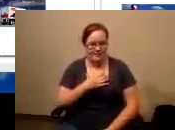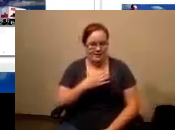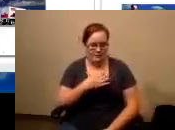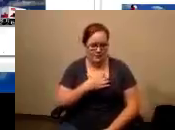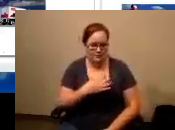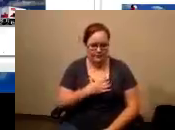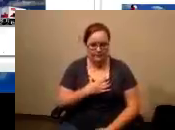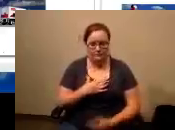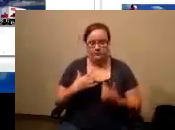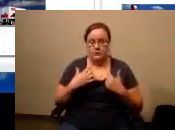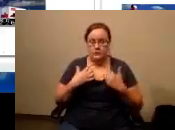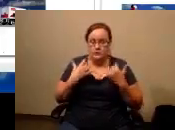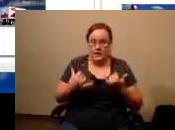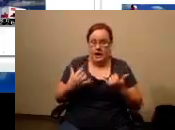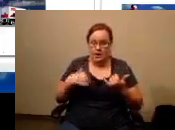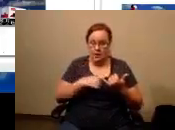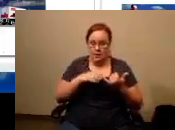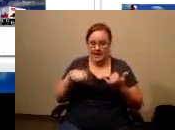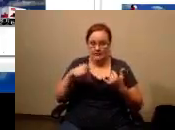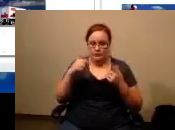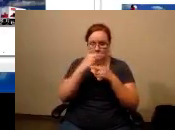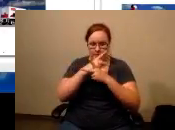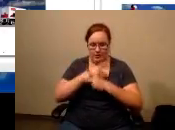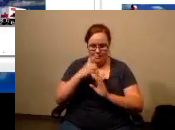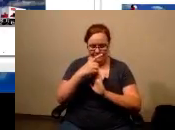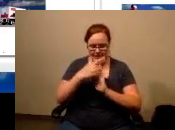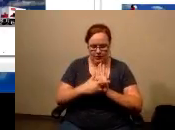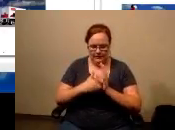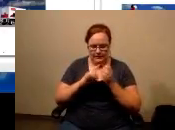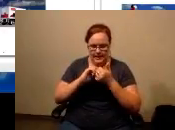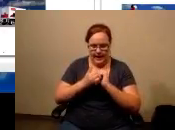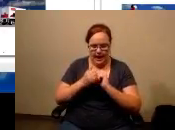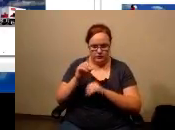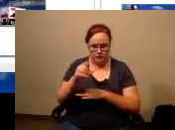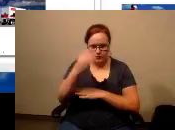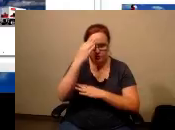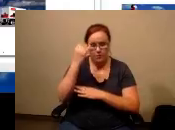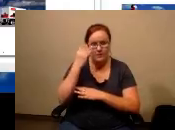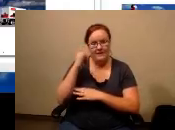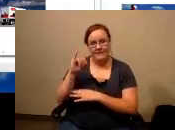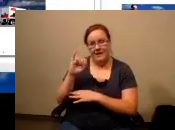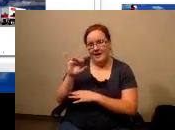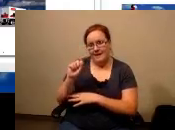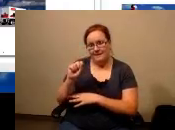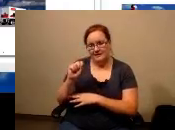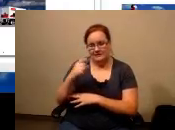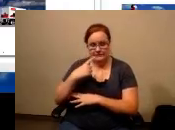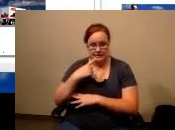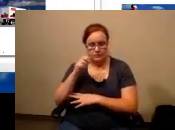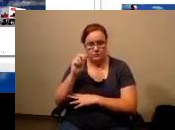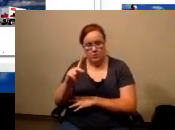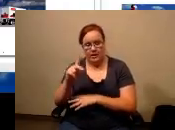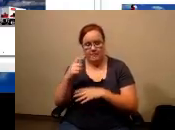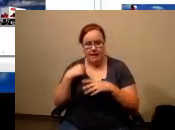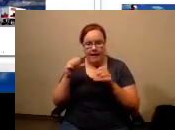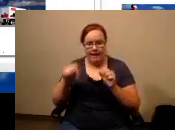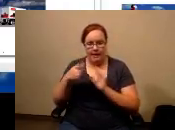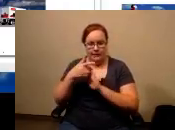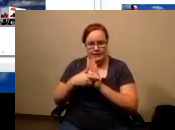What we need to figure out legally is, how do you know if you're IBIS when you can pull the plug